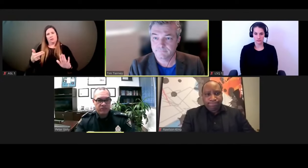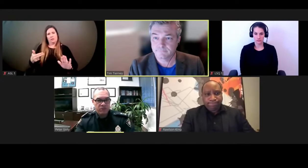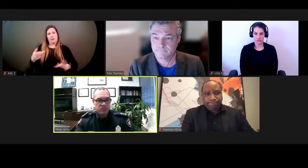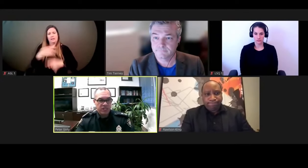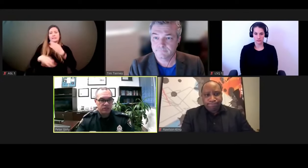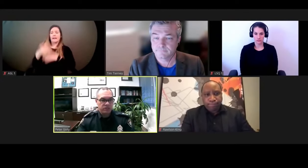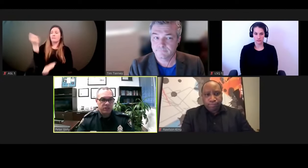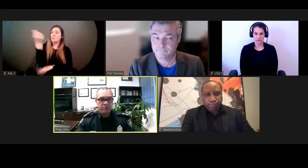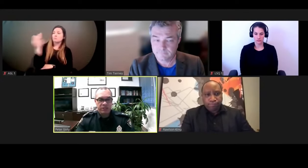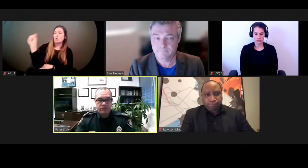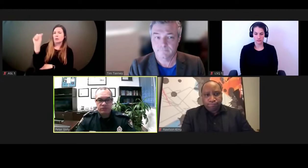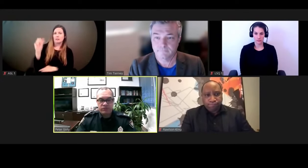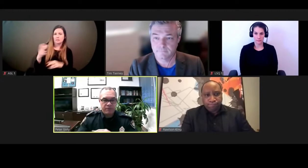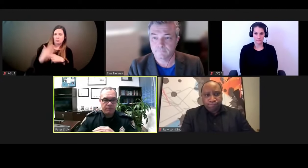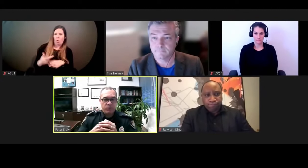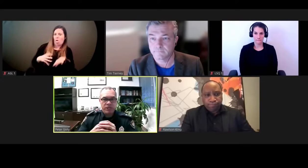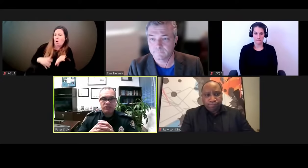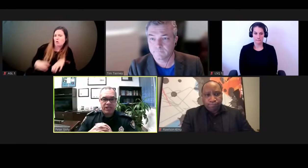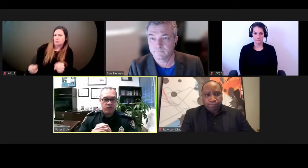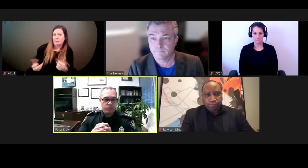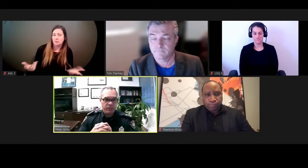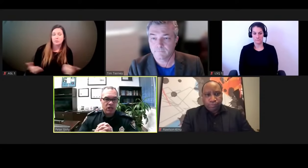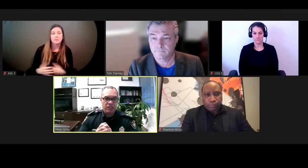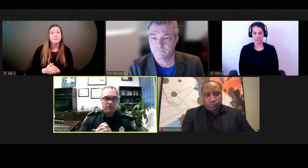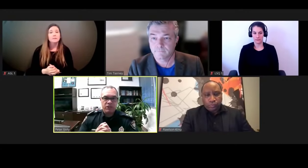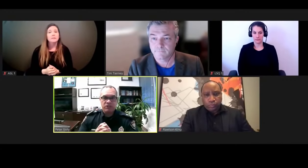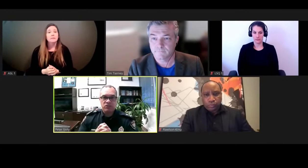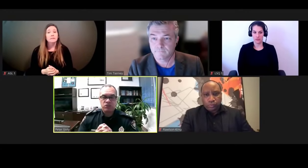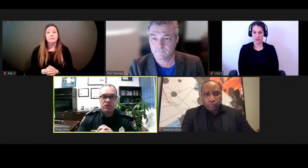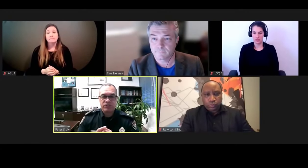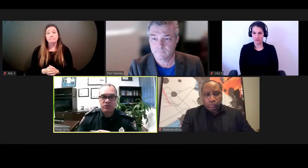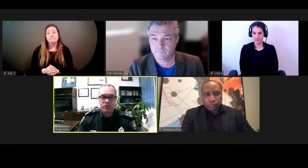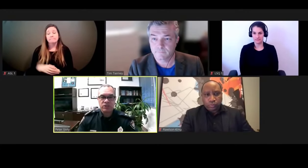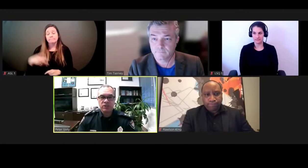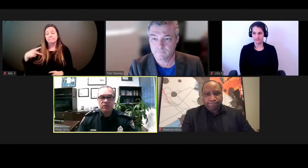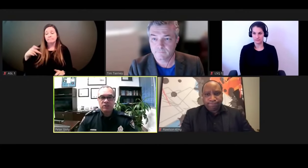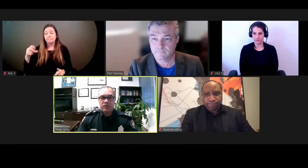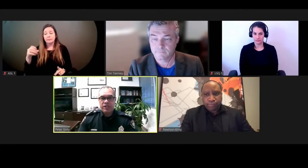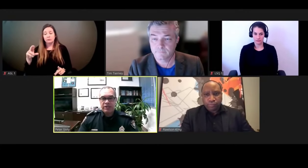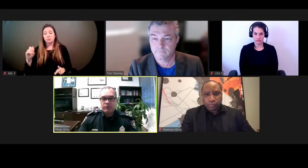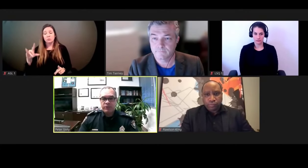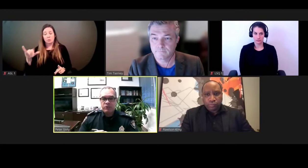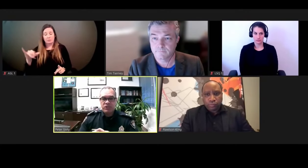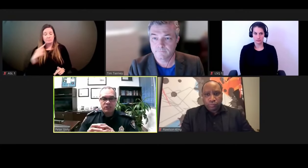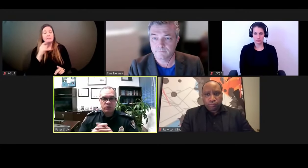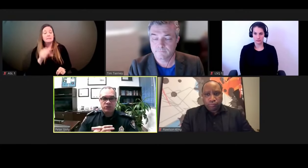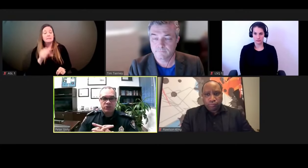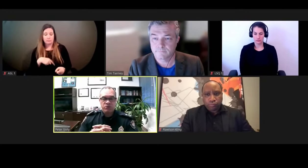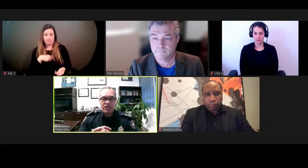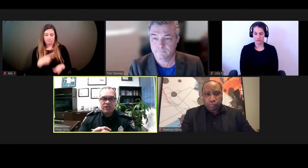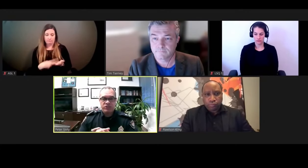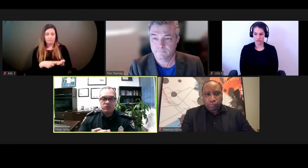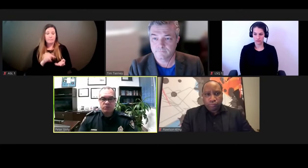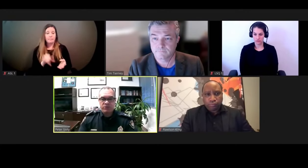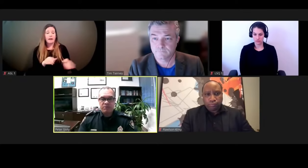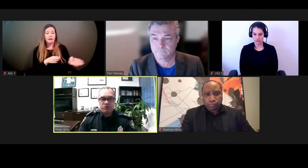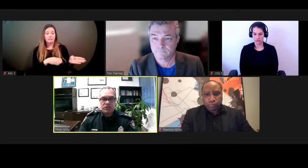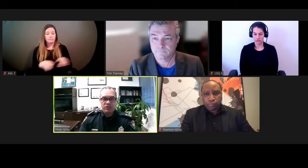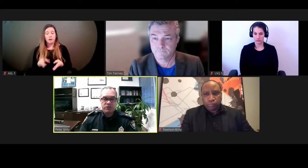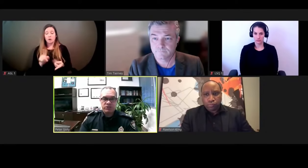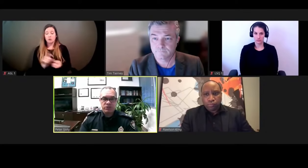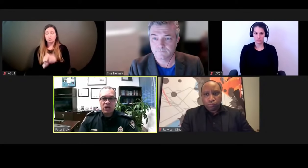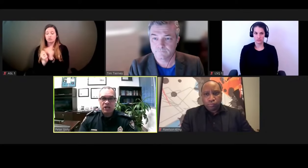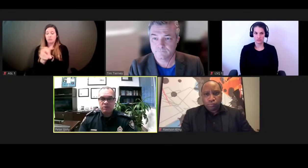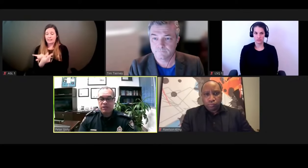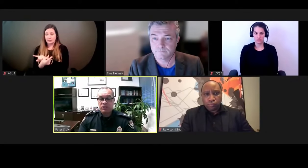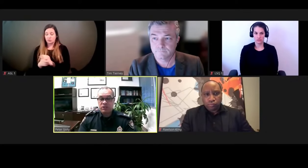Thank you very much, Councillor. I believe we actually have been talking about this as a transition, and we use the actual term transition from demonstration